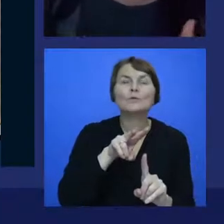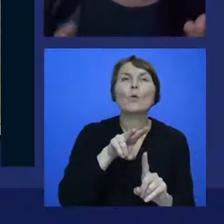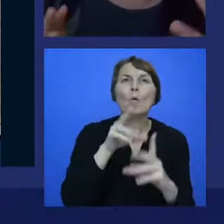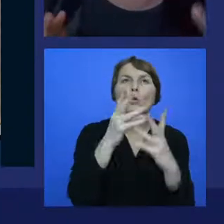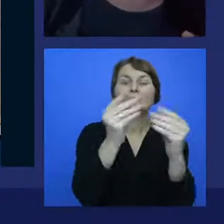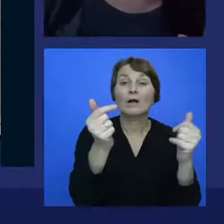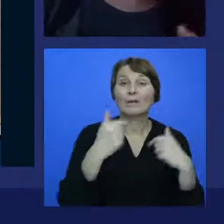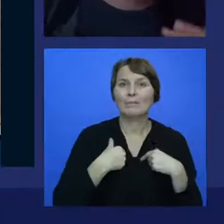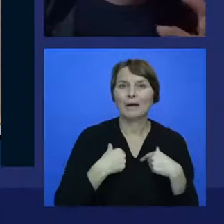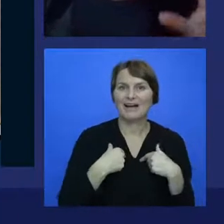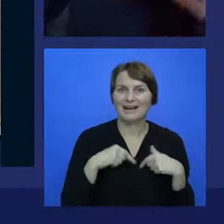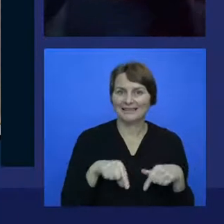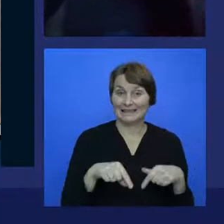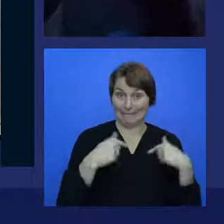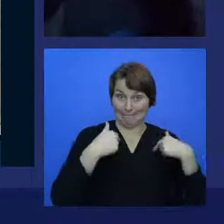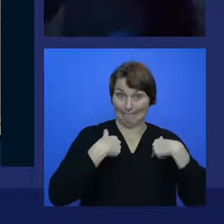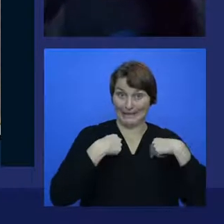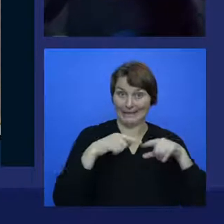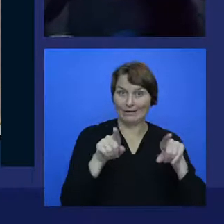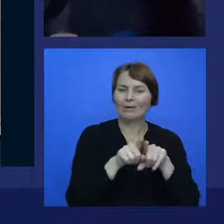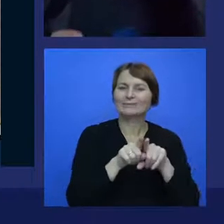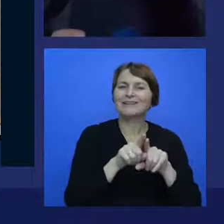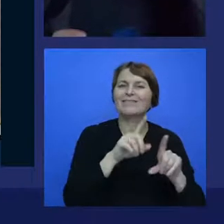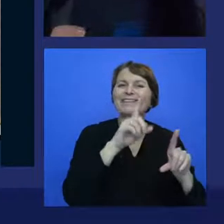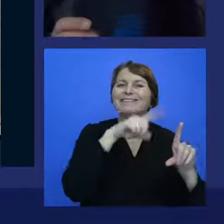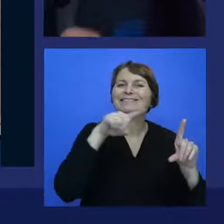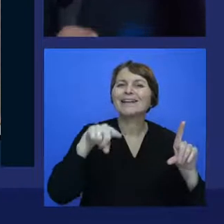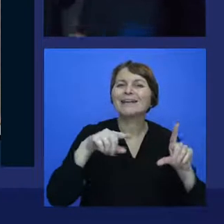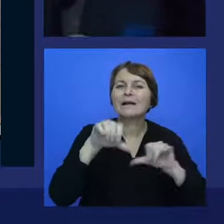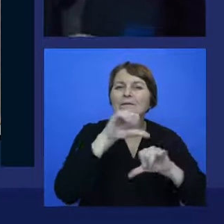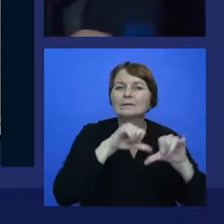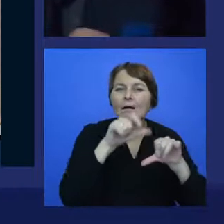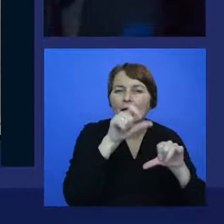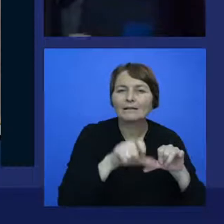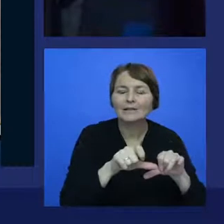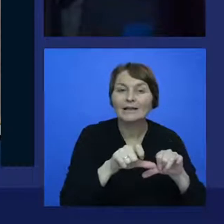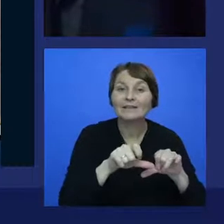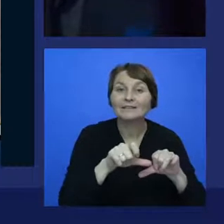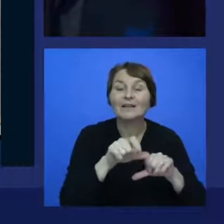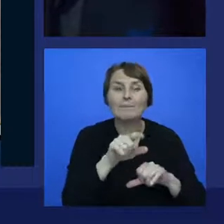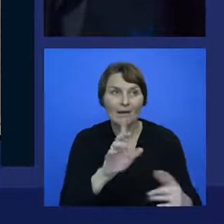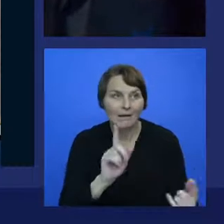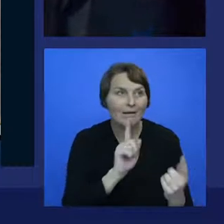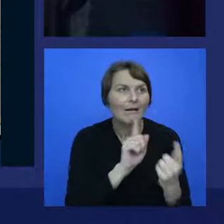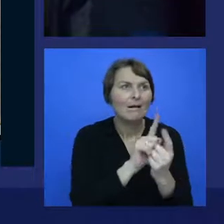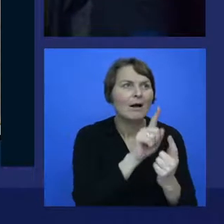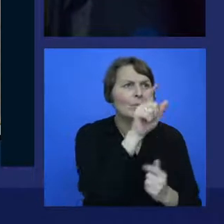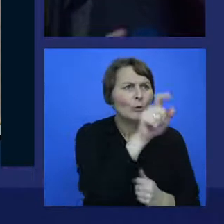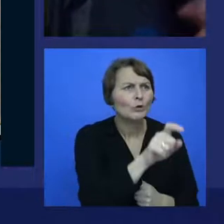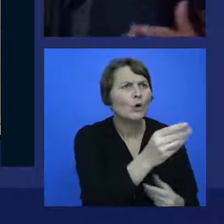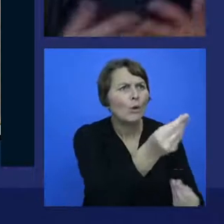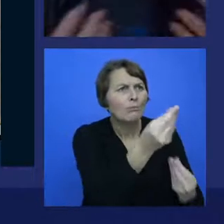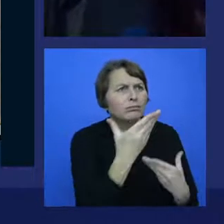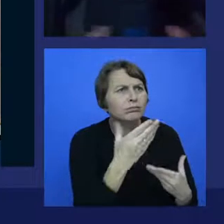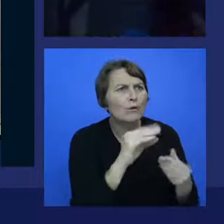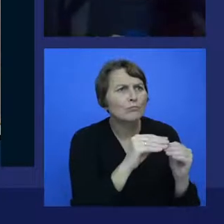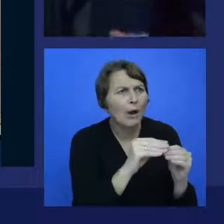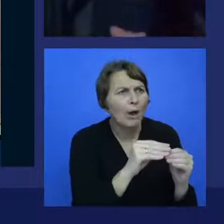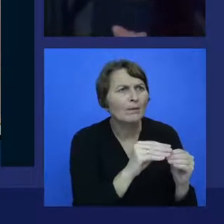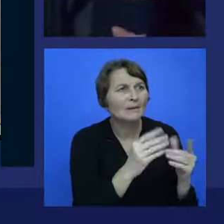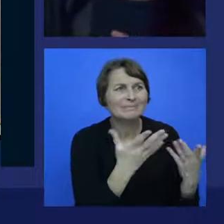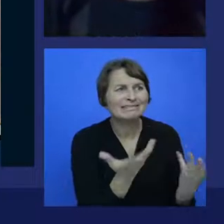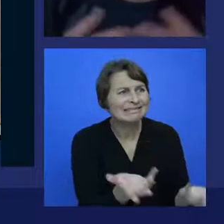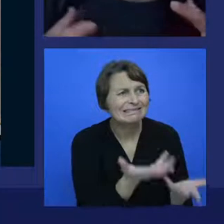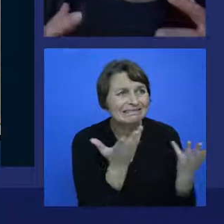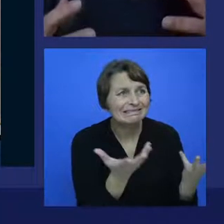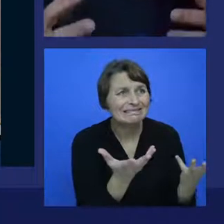the luxury as a data scientist to go talk to the person who originated the problem or who has the pain. And that's a lot of what we're